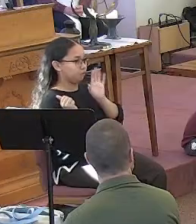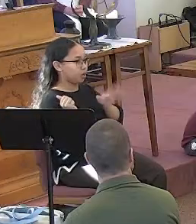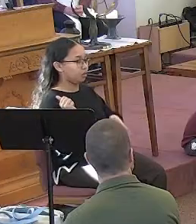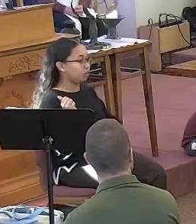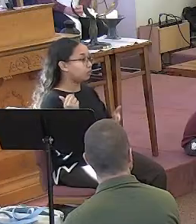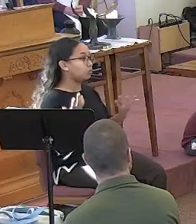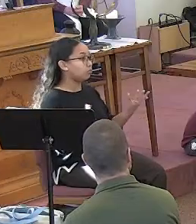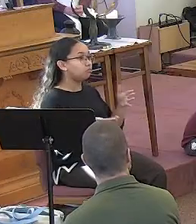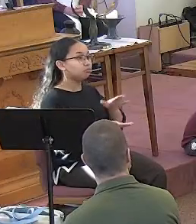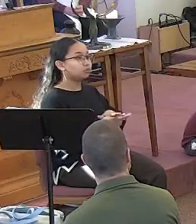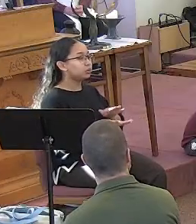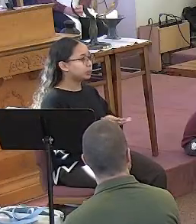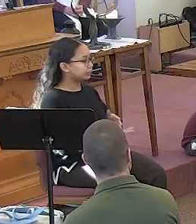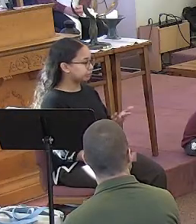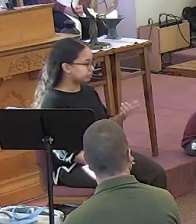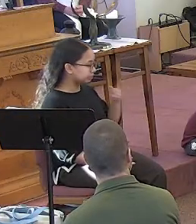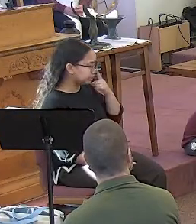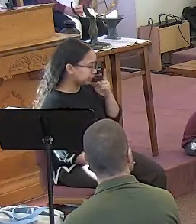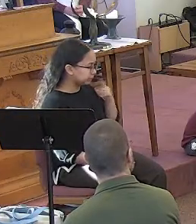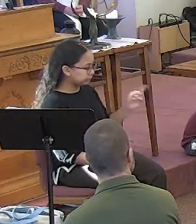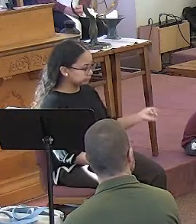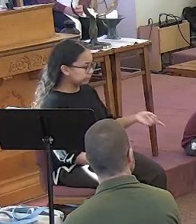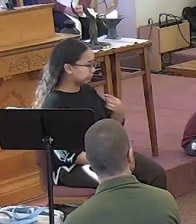So the school asked her to leave.